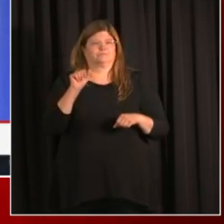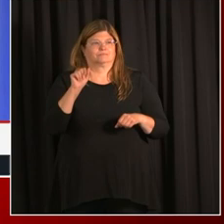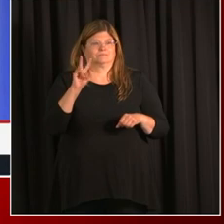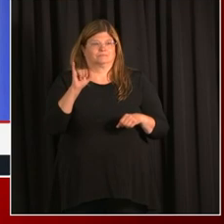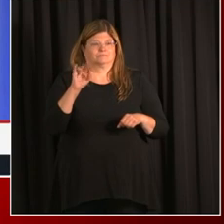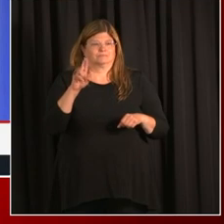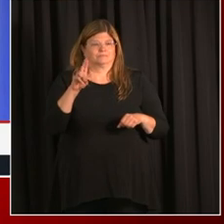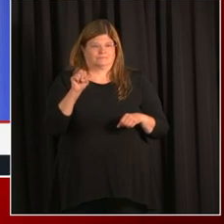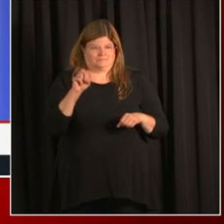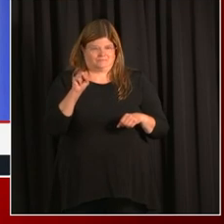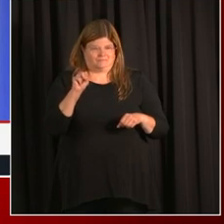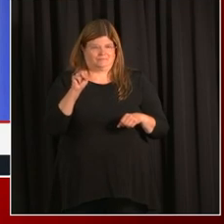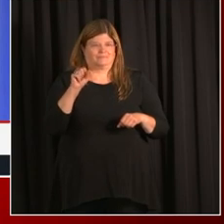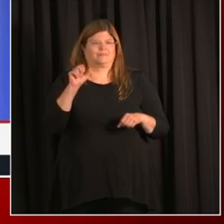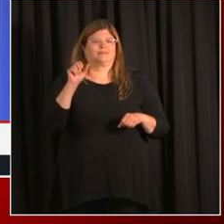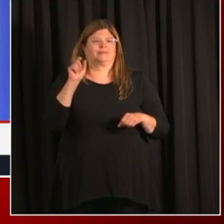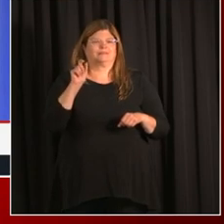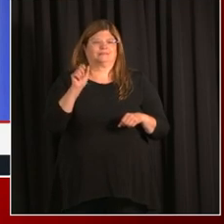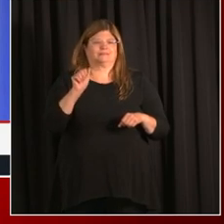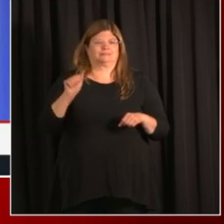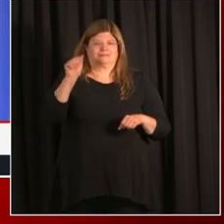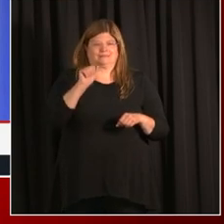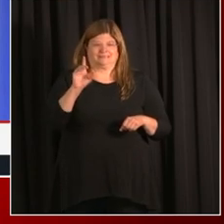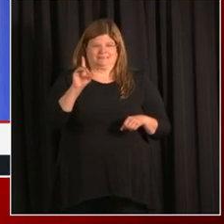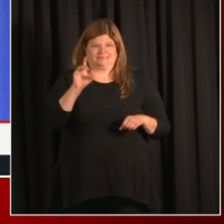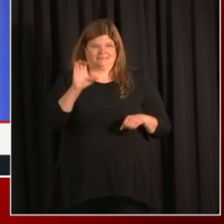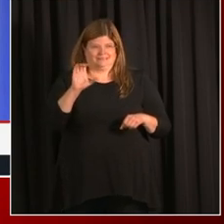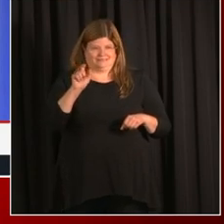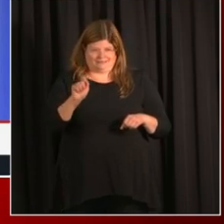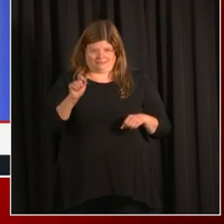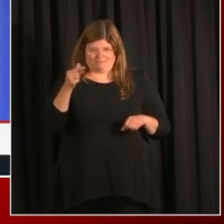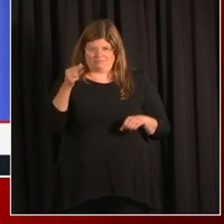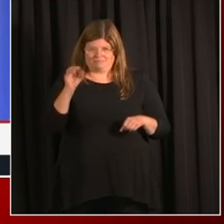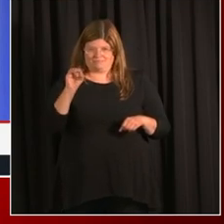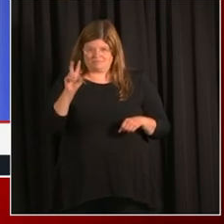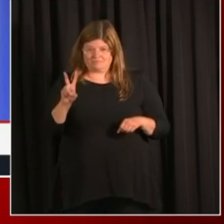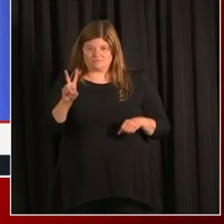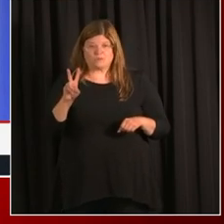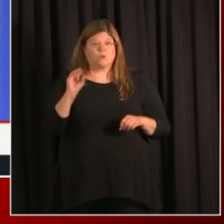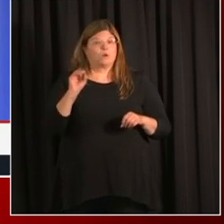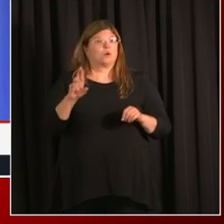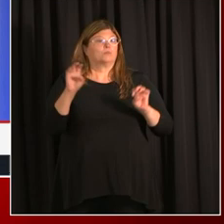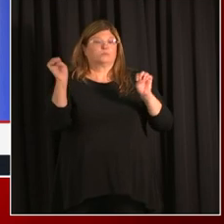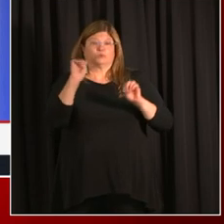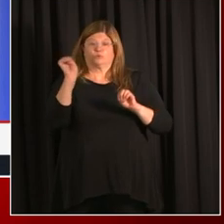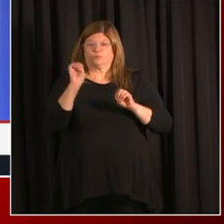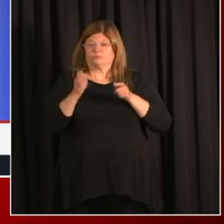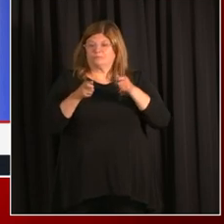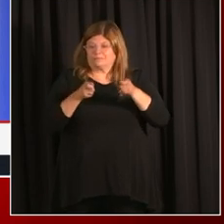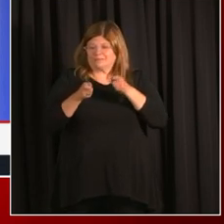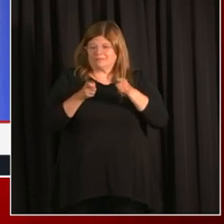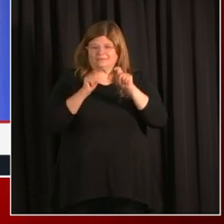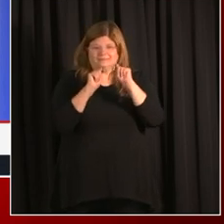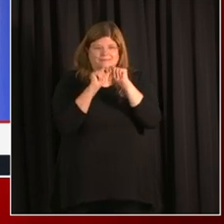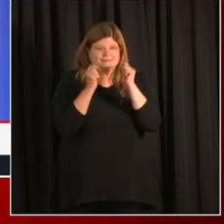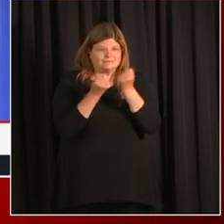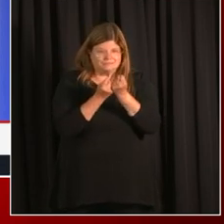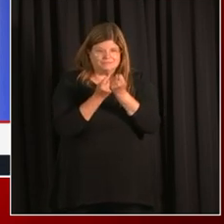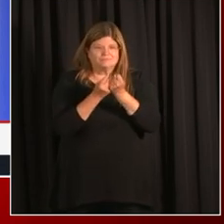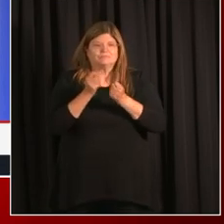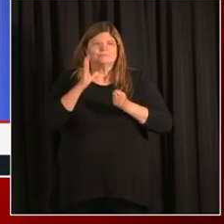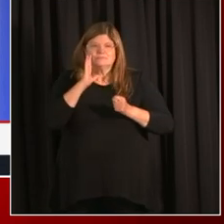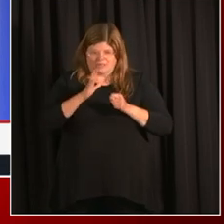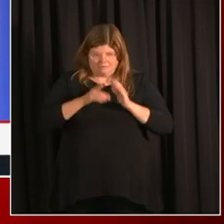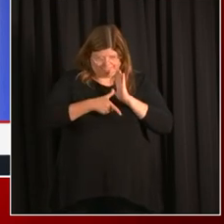coronavirus@dc.gov, and a member of either the public health team or the emergency management team, whichever is most appropriate, will review